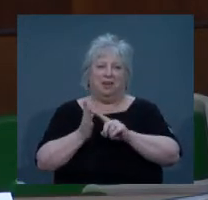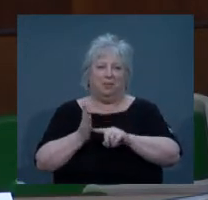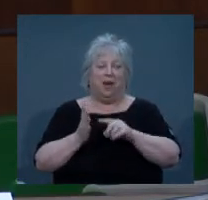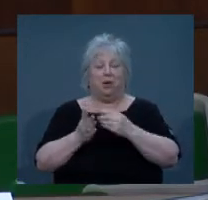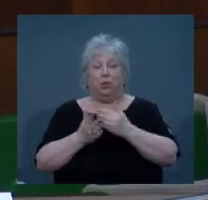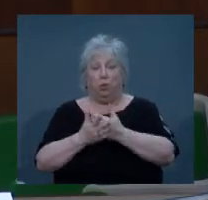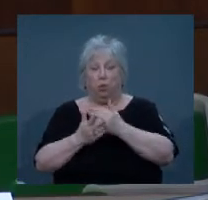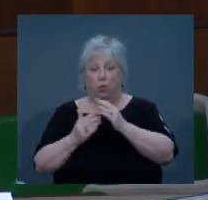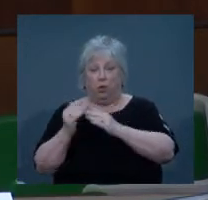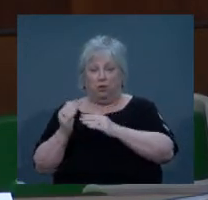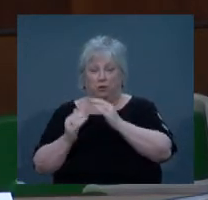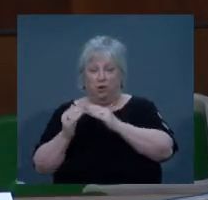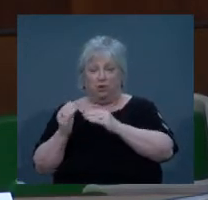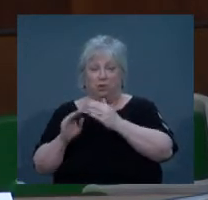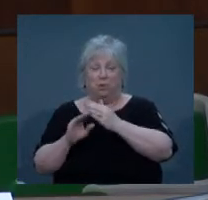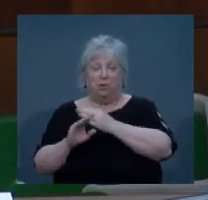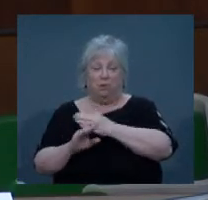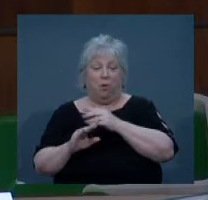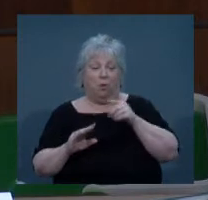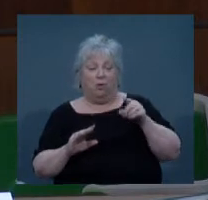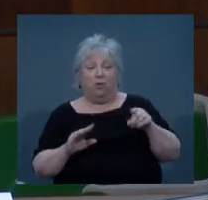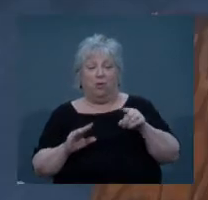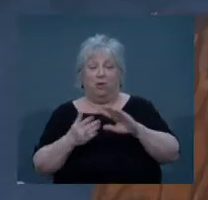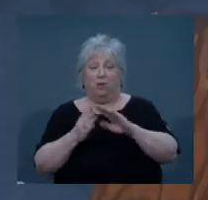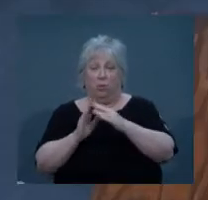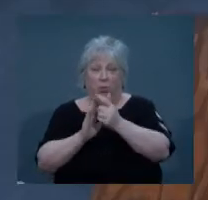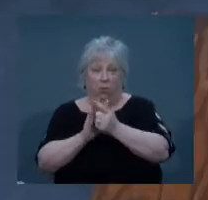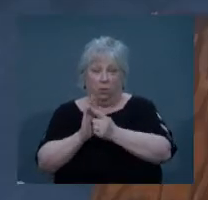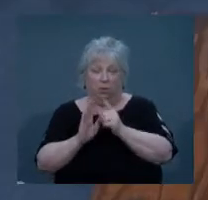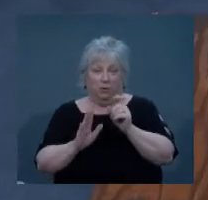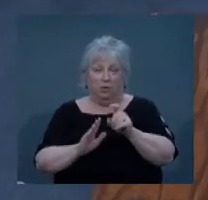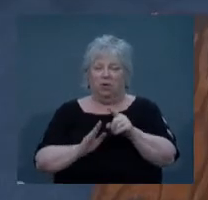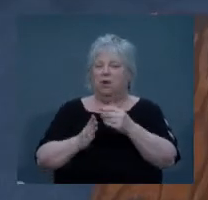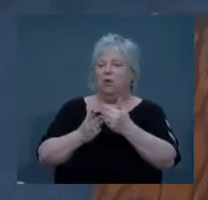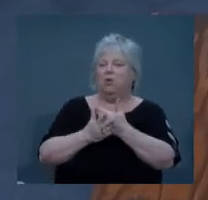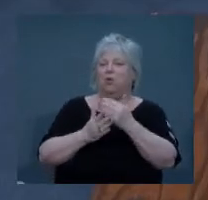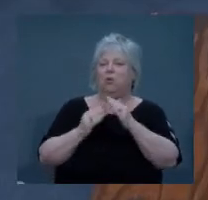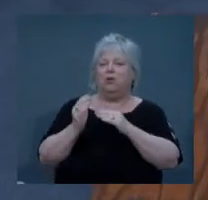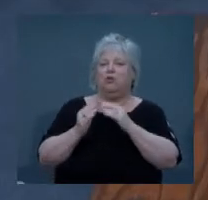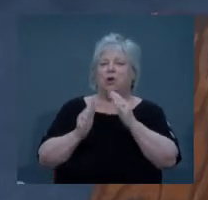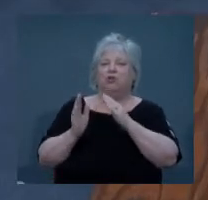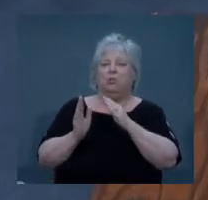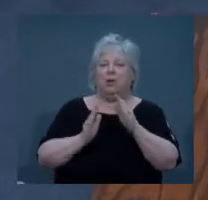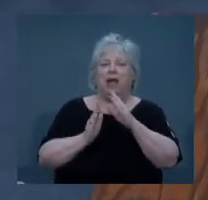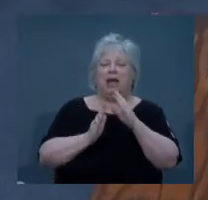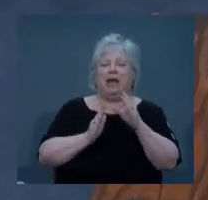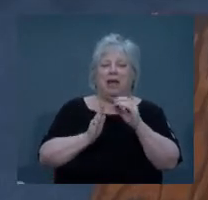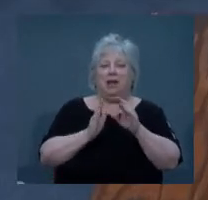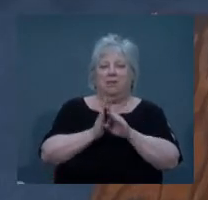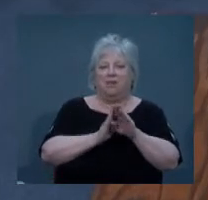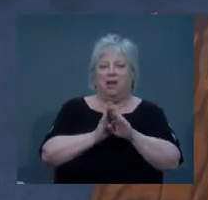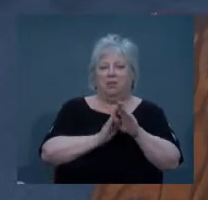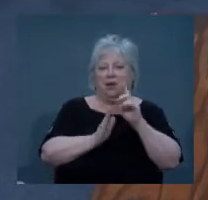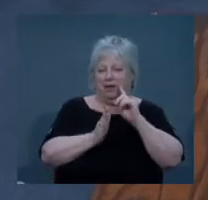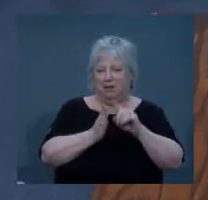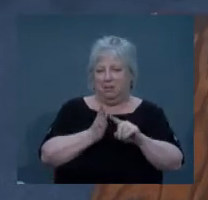new construction prior to this ordinance? New construction, planning and development inspects those.